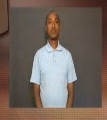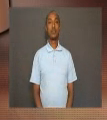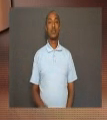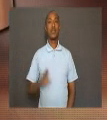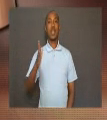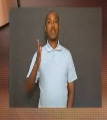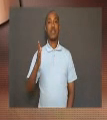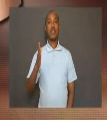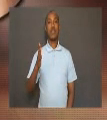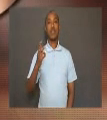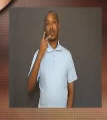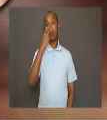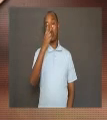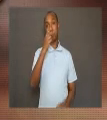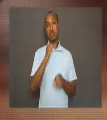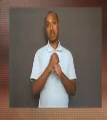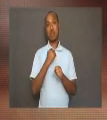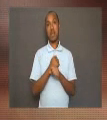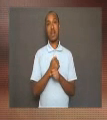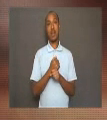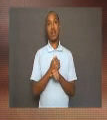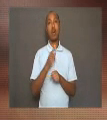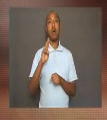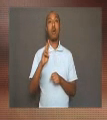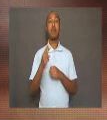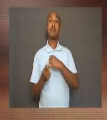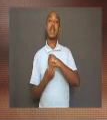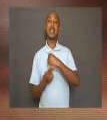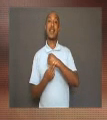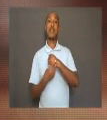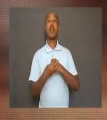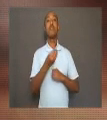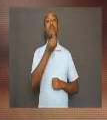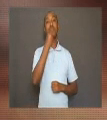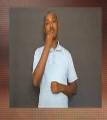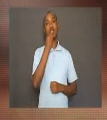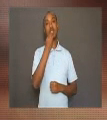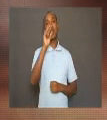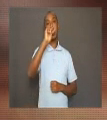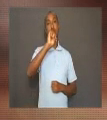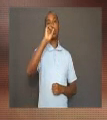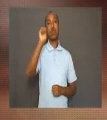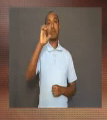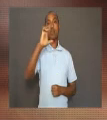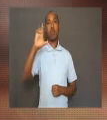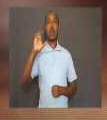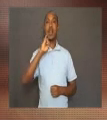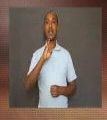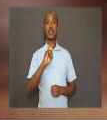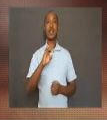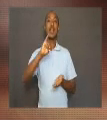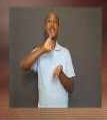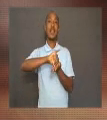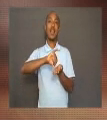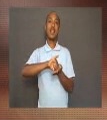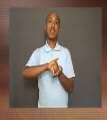If you were going to prepare or preserve food, sodium chloride is the